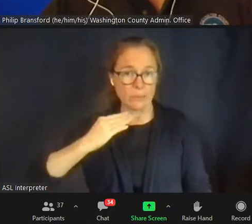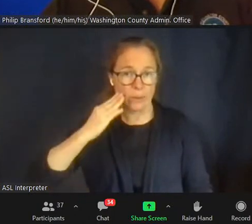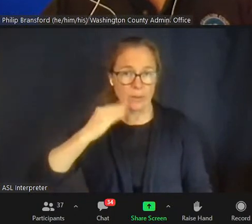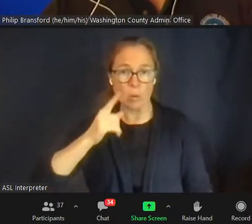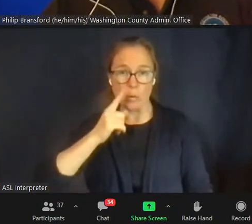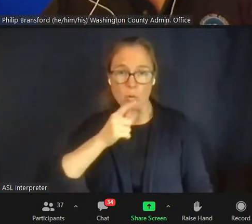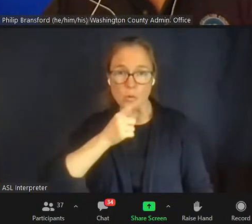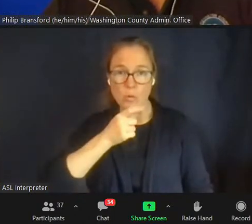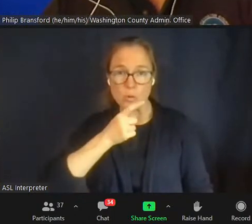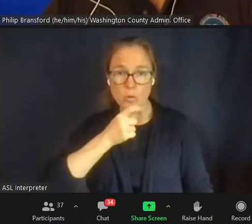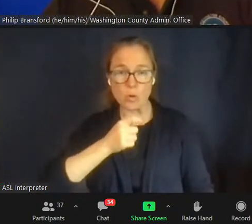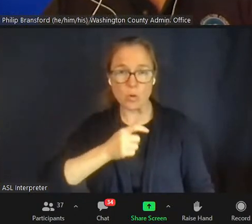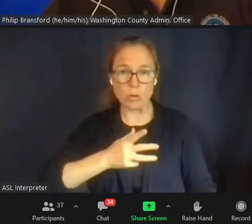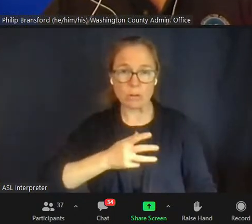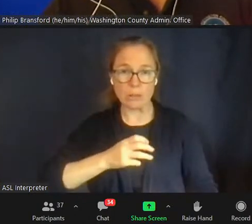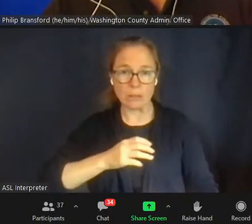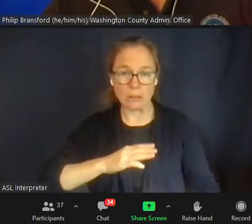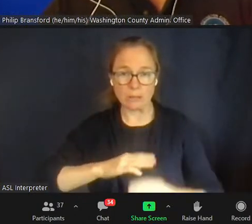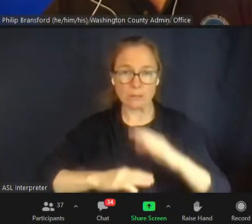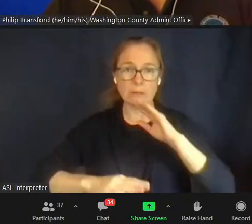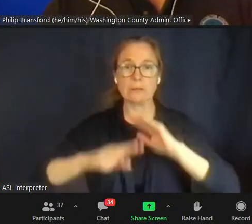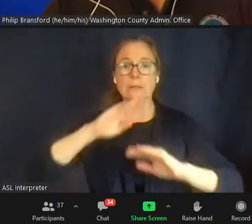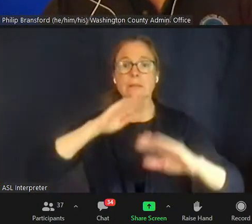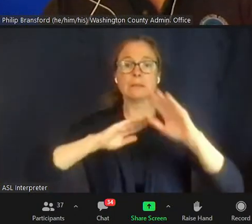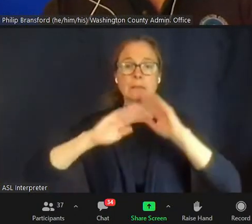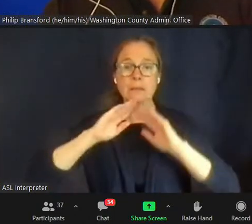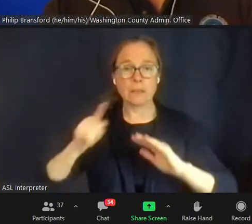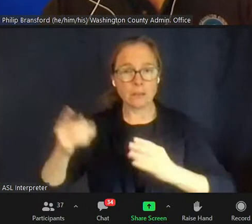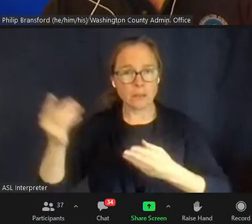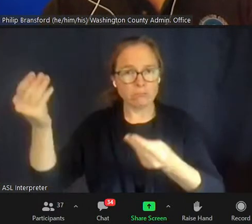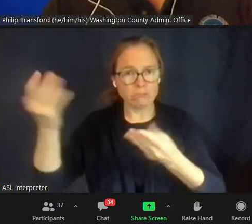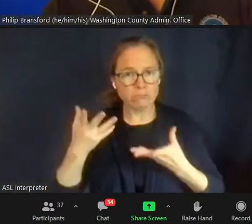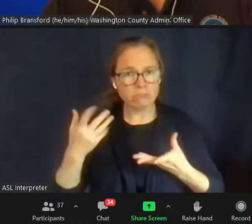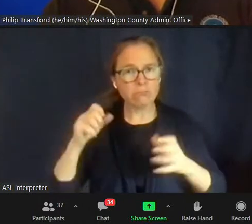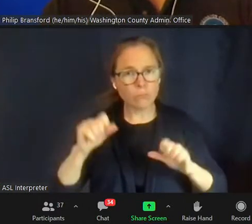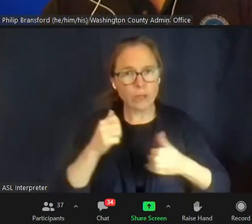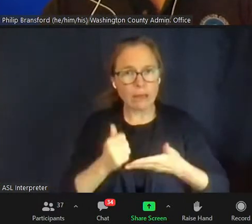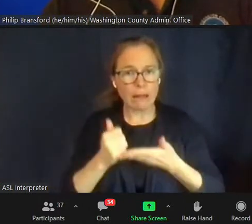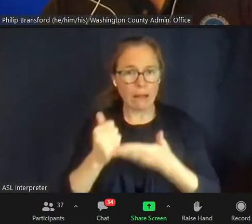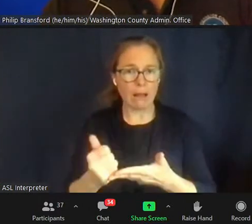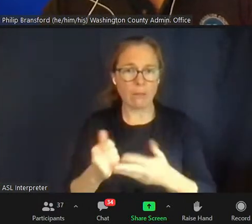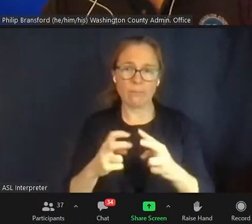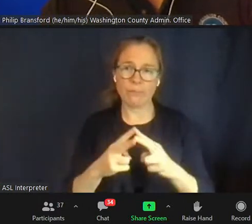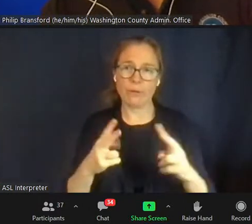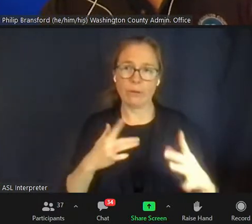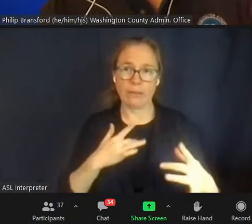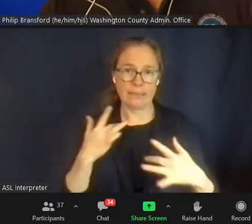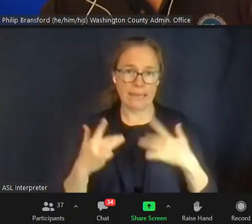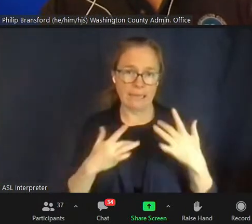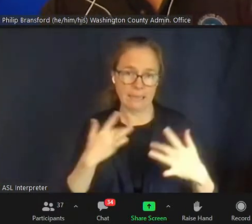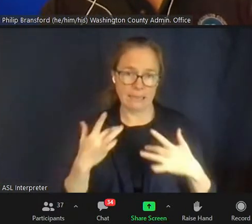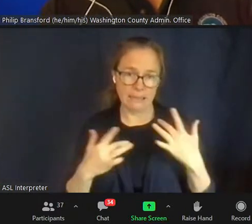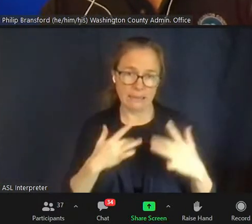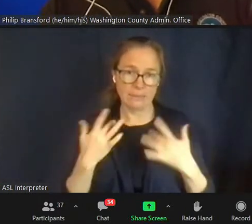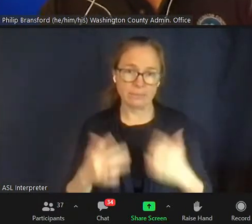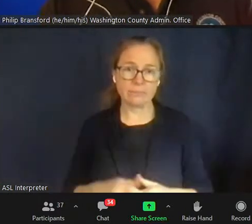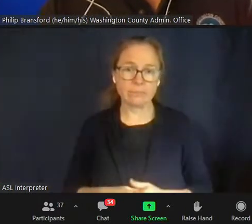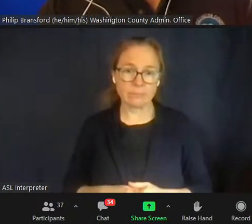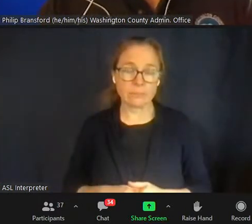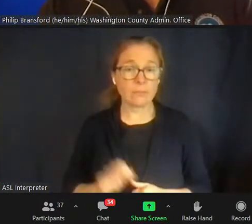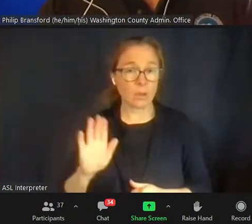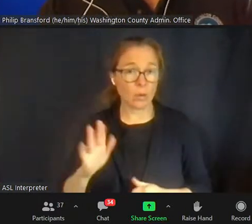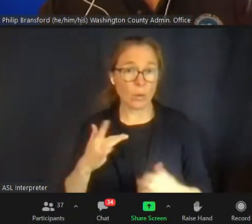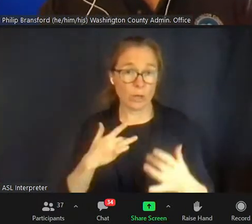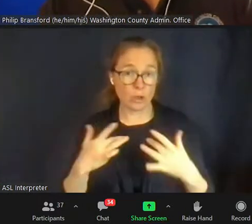the board and tell us so that we can help. And I'm really excited about the concerns that